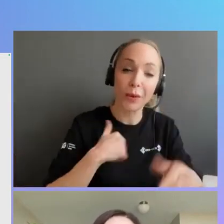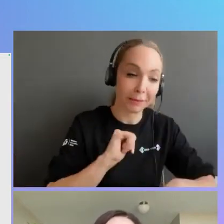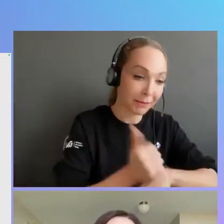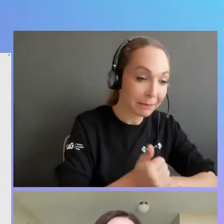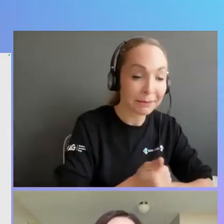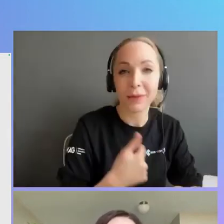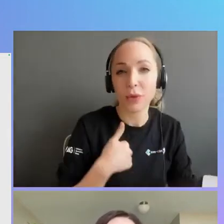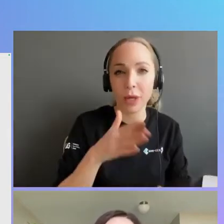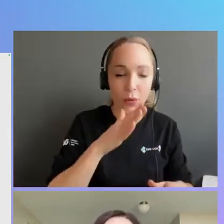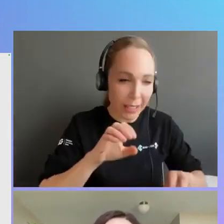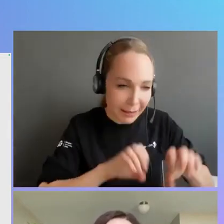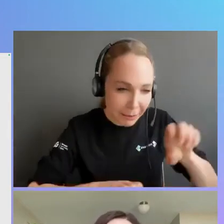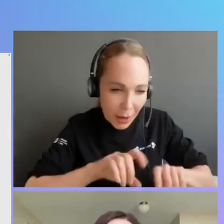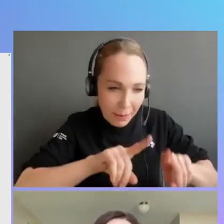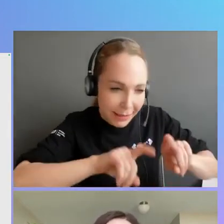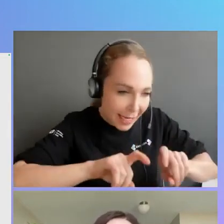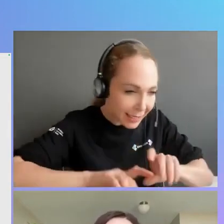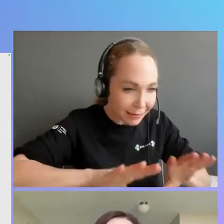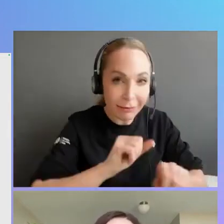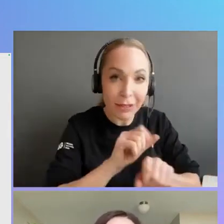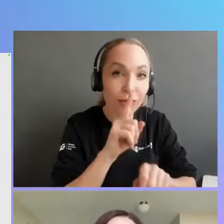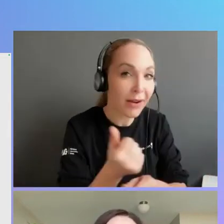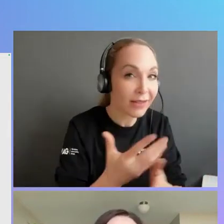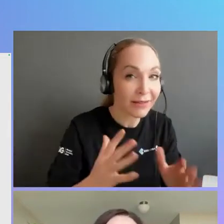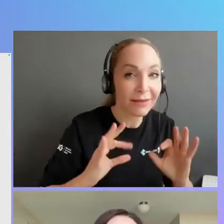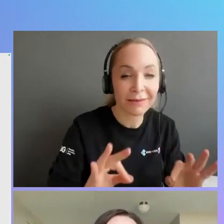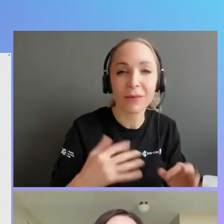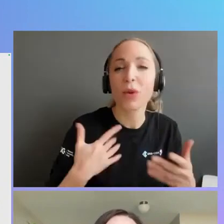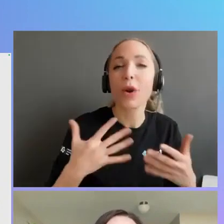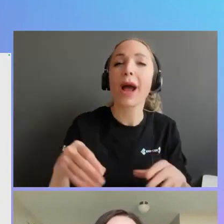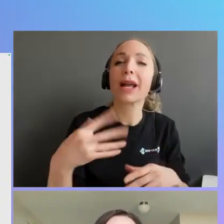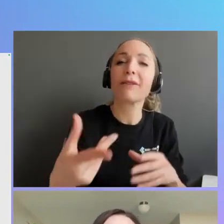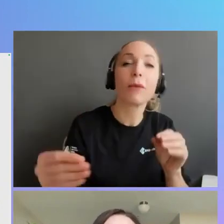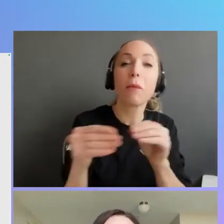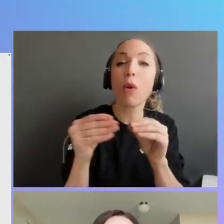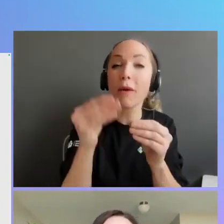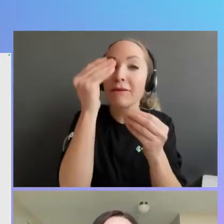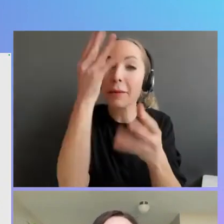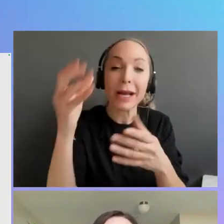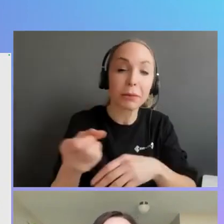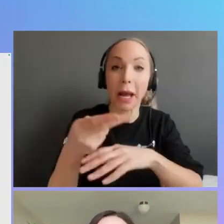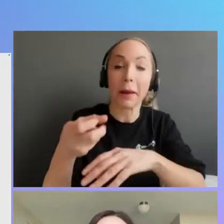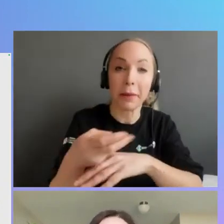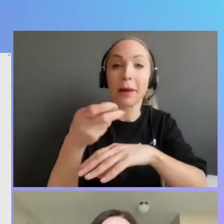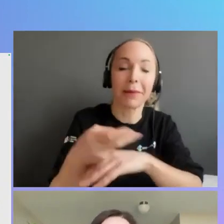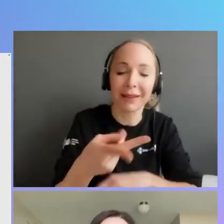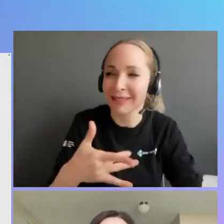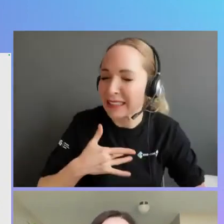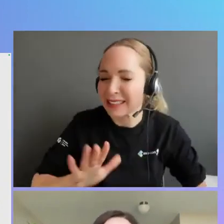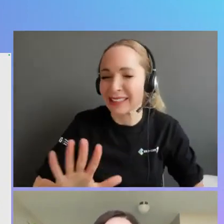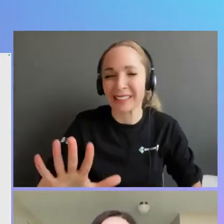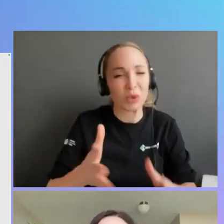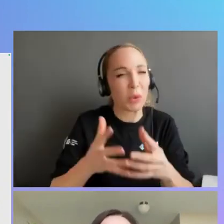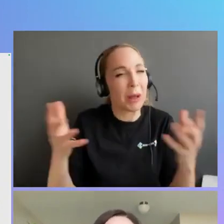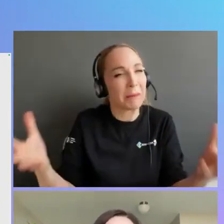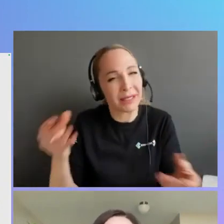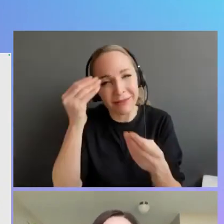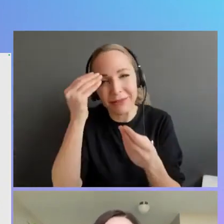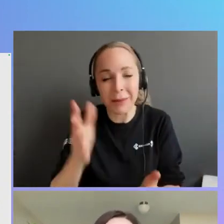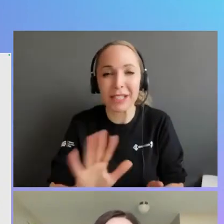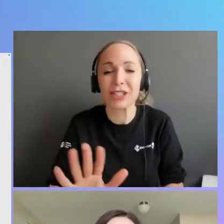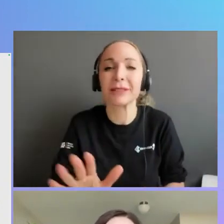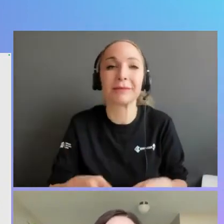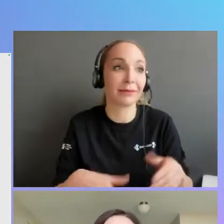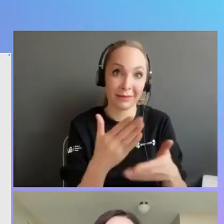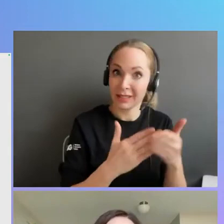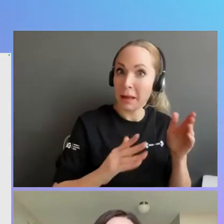full-blown rules to make sure that we're not giving you any extra noise in your result set. Sometimes people say, well, it'd be okay if you just run a whole bunch of rules